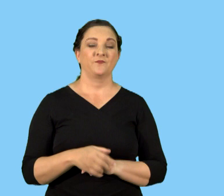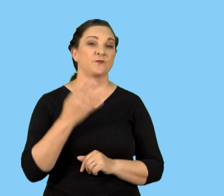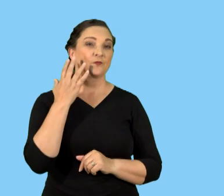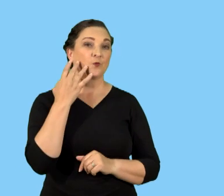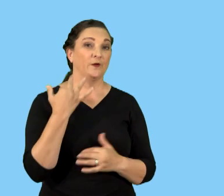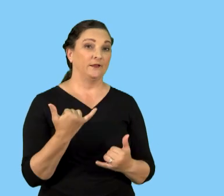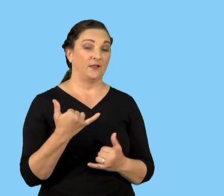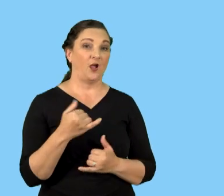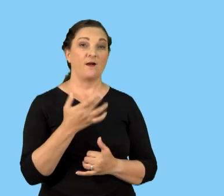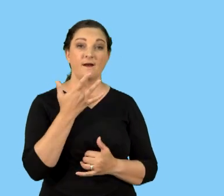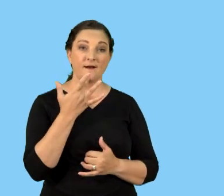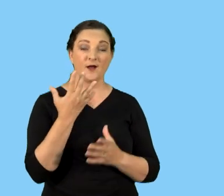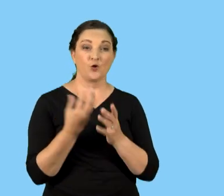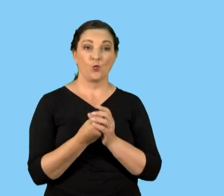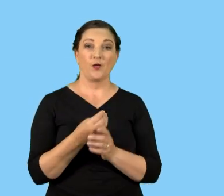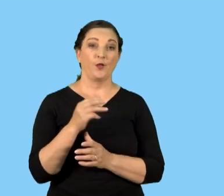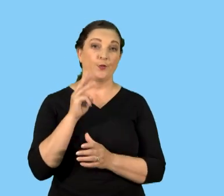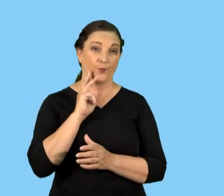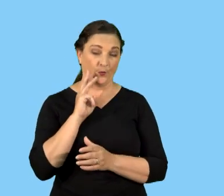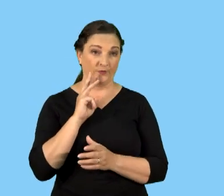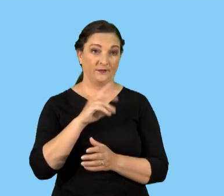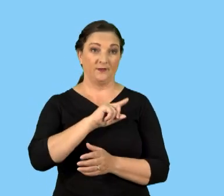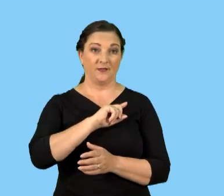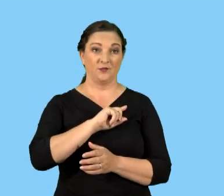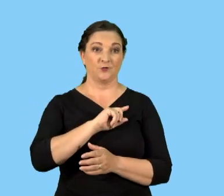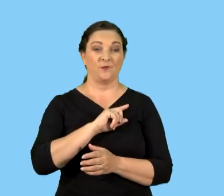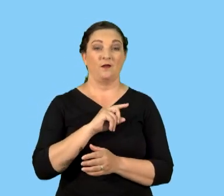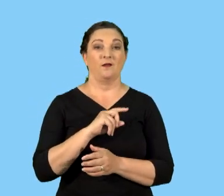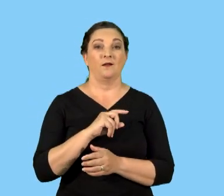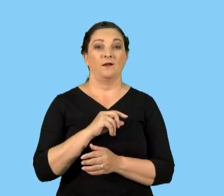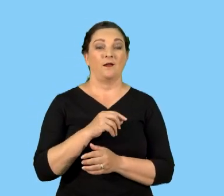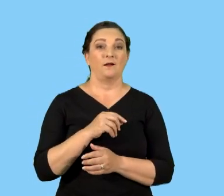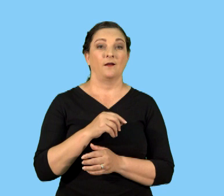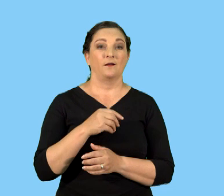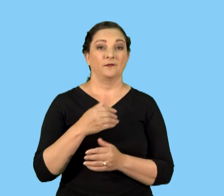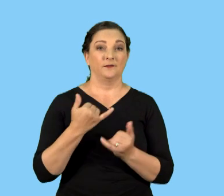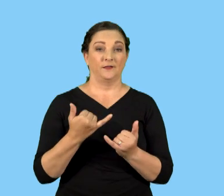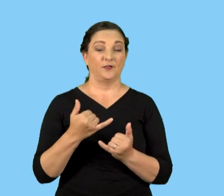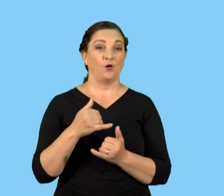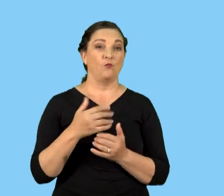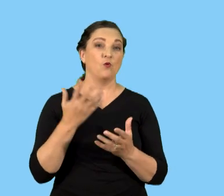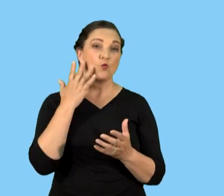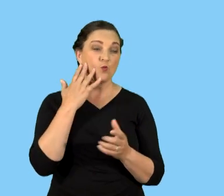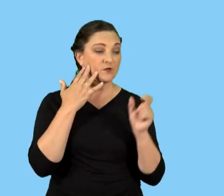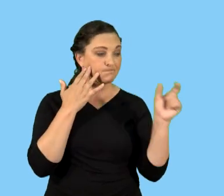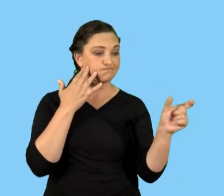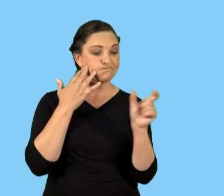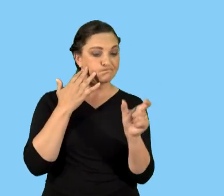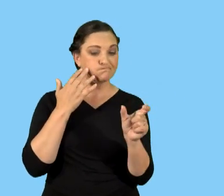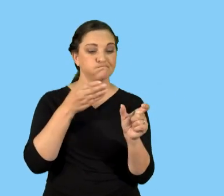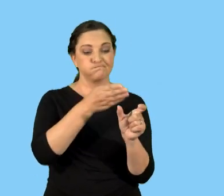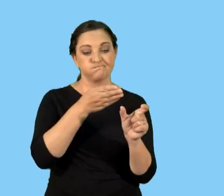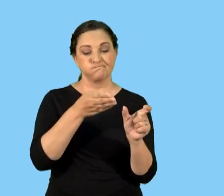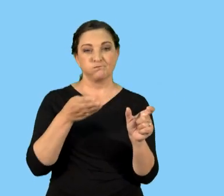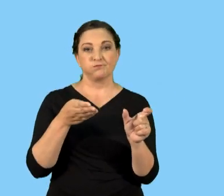with water to form iron hydroxide. Remember that this is your hydroxide, and when we name the substances or a